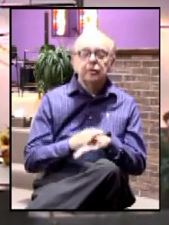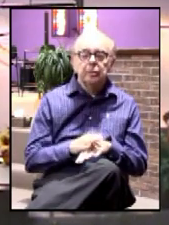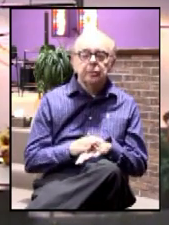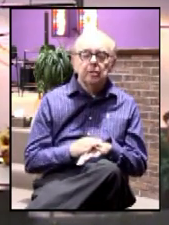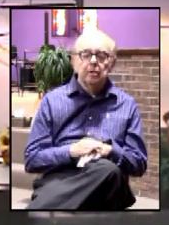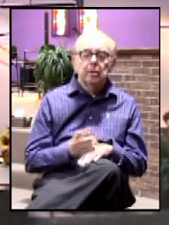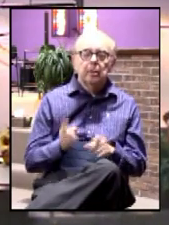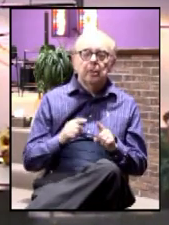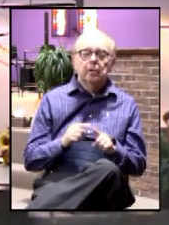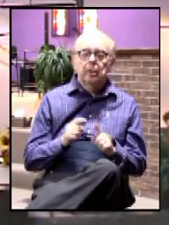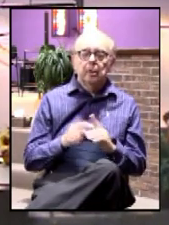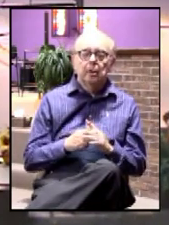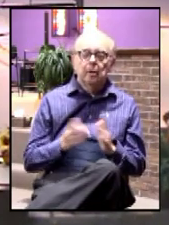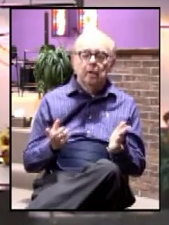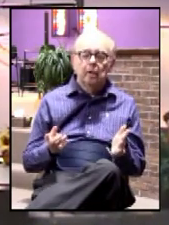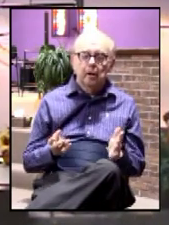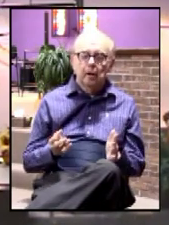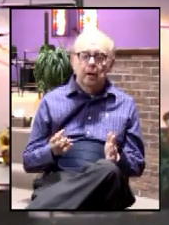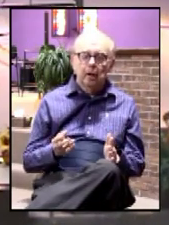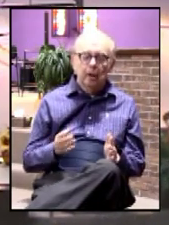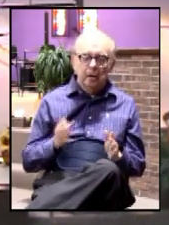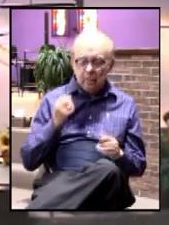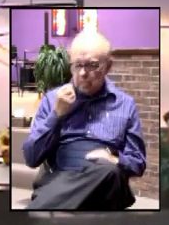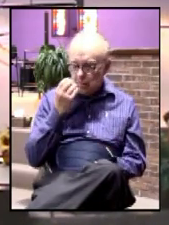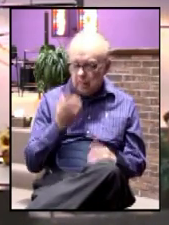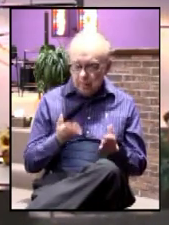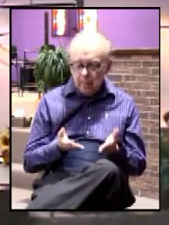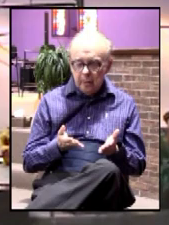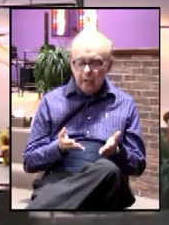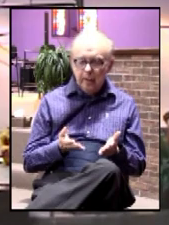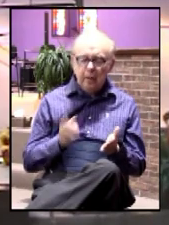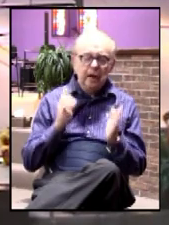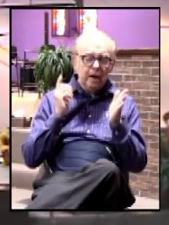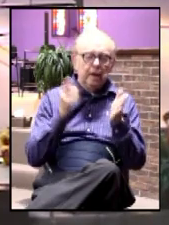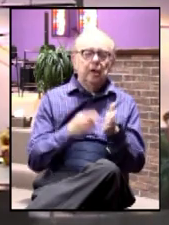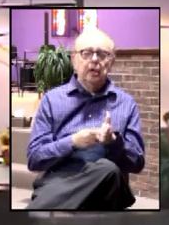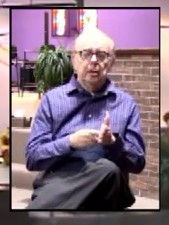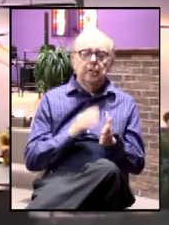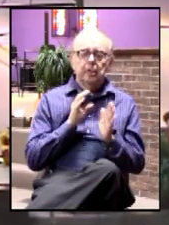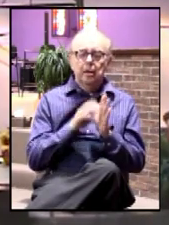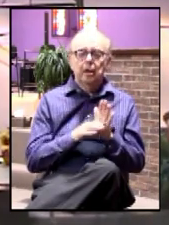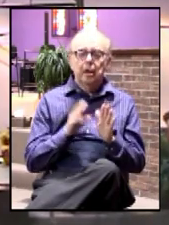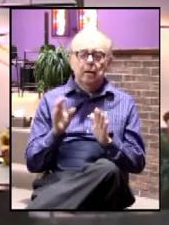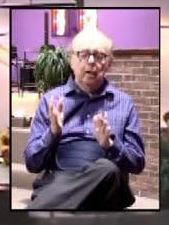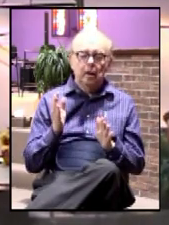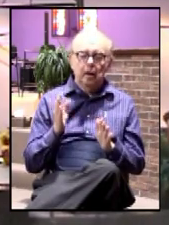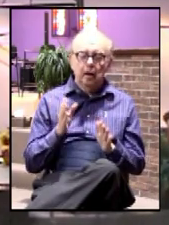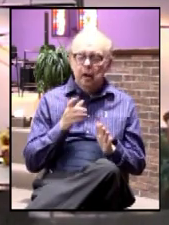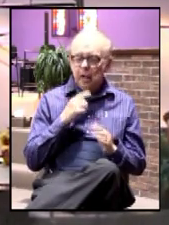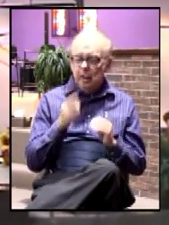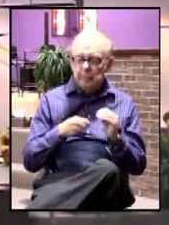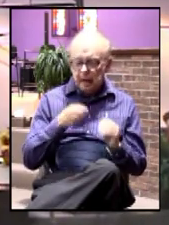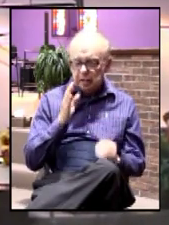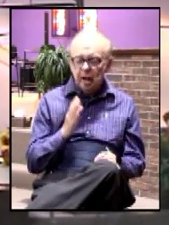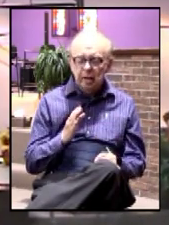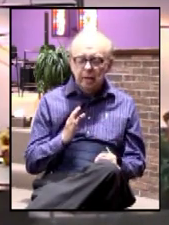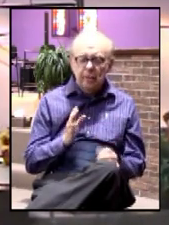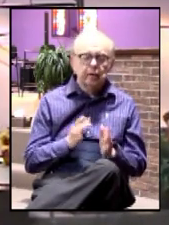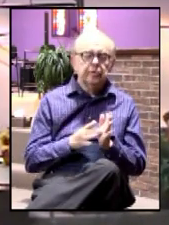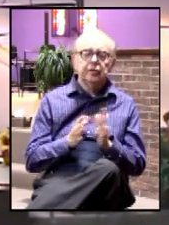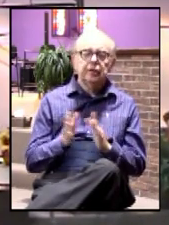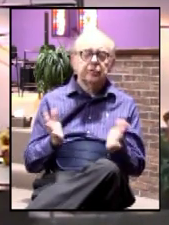church. When we start obeying and displaying the characteristics of who God